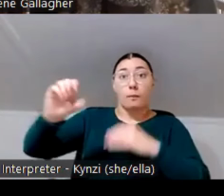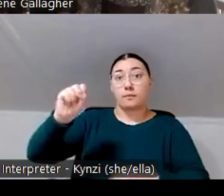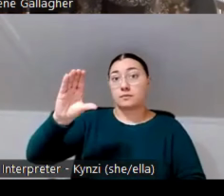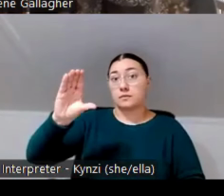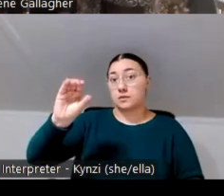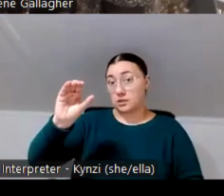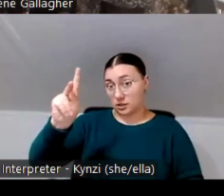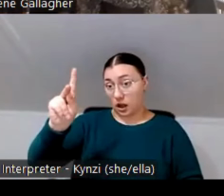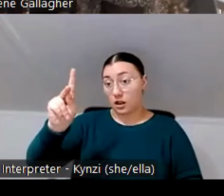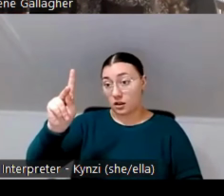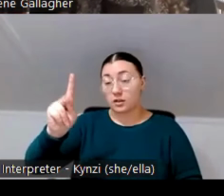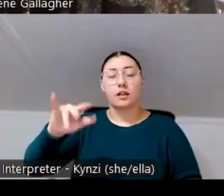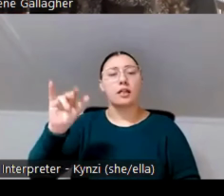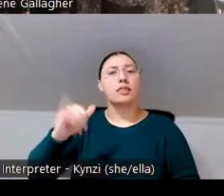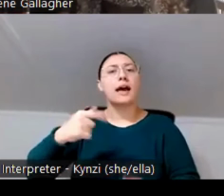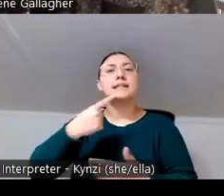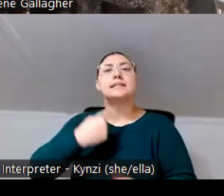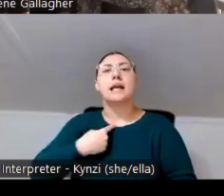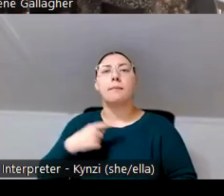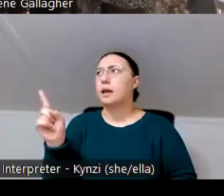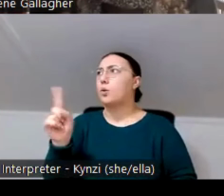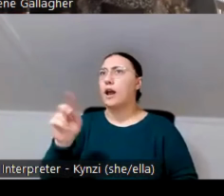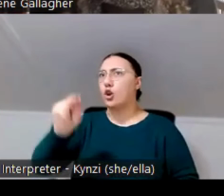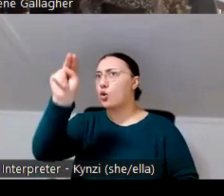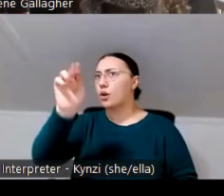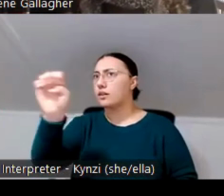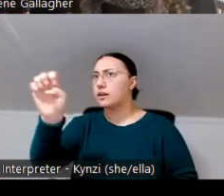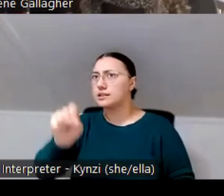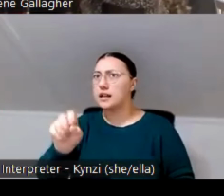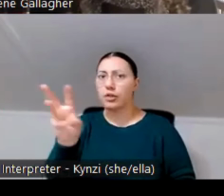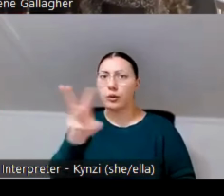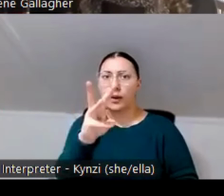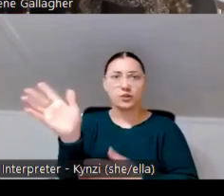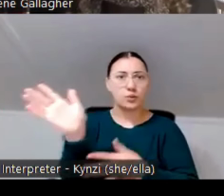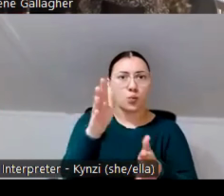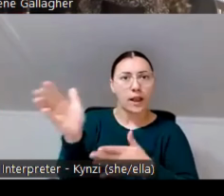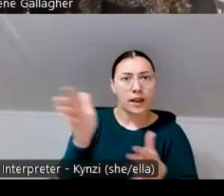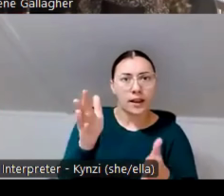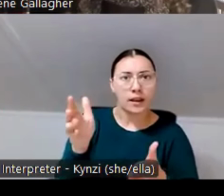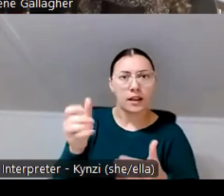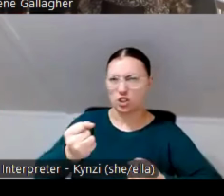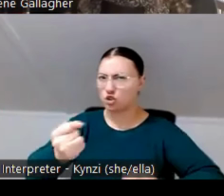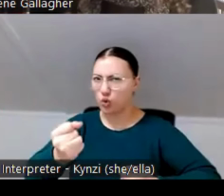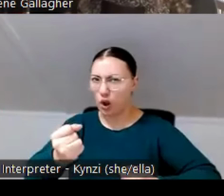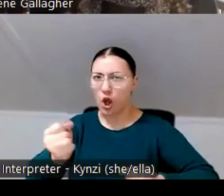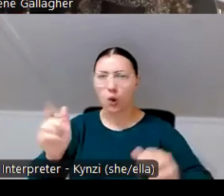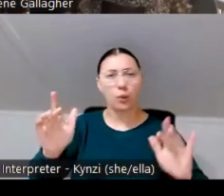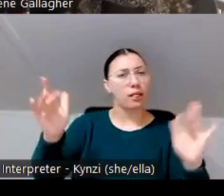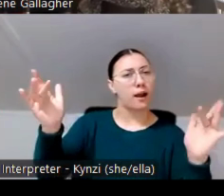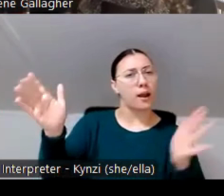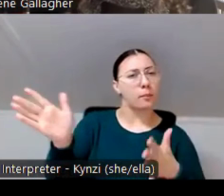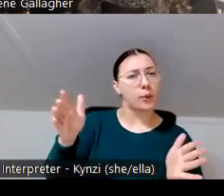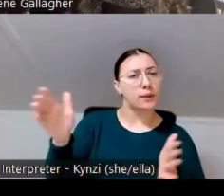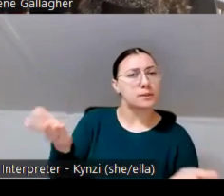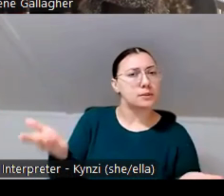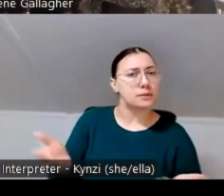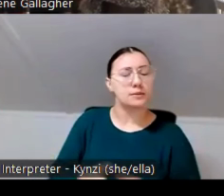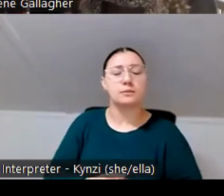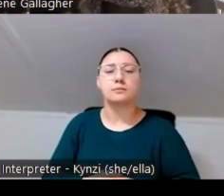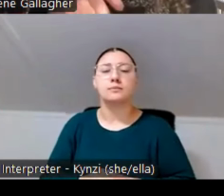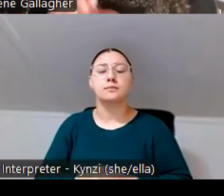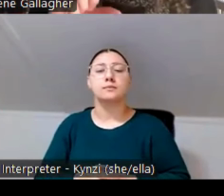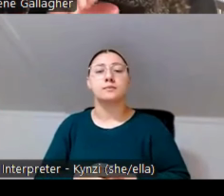and how strong it is. A rain